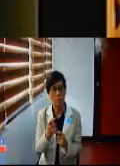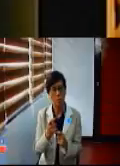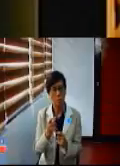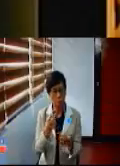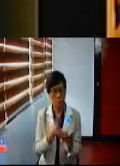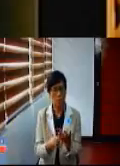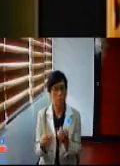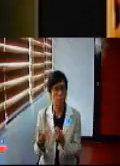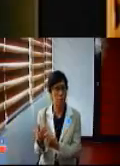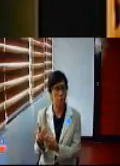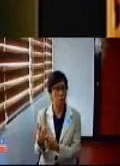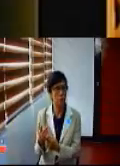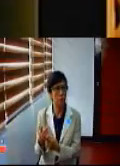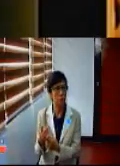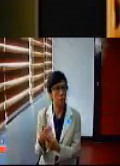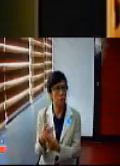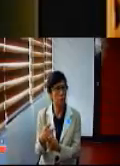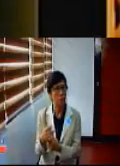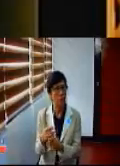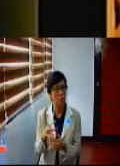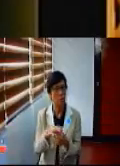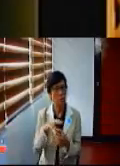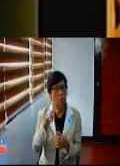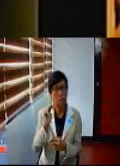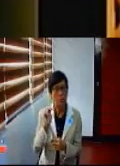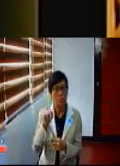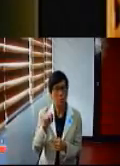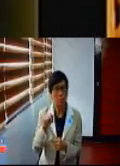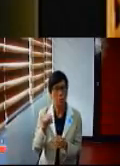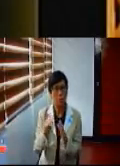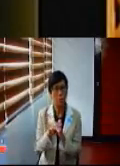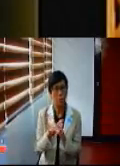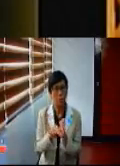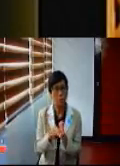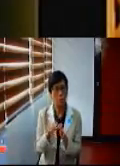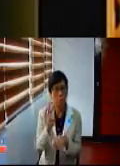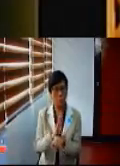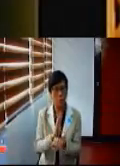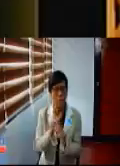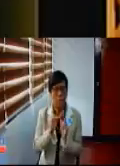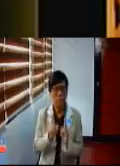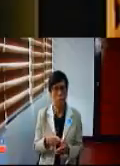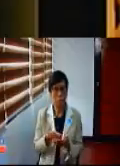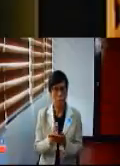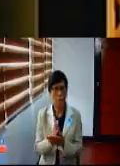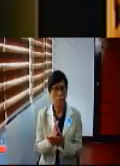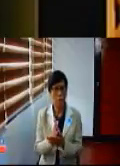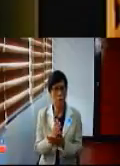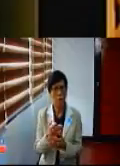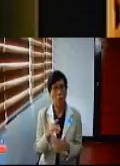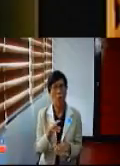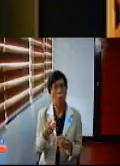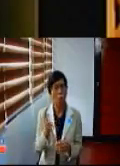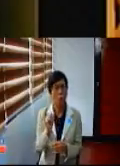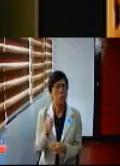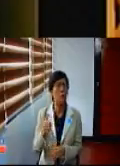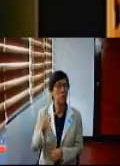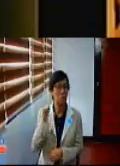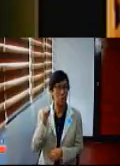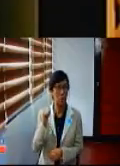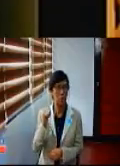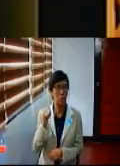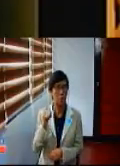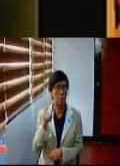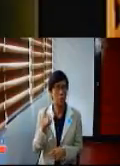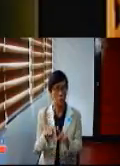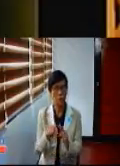discuss the subject of the United Nations norms on business and human rights, which were then rejected. As part of